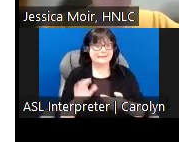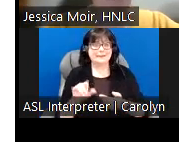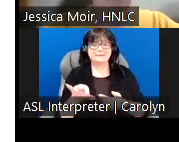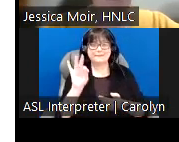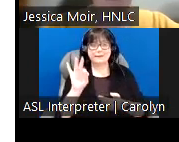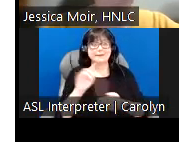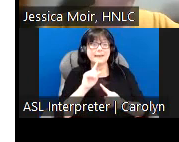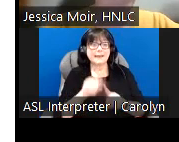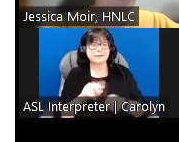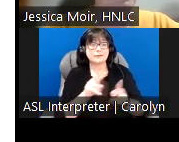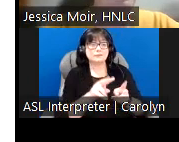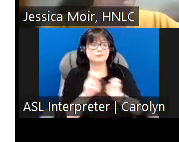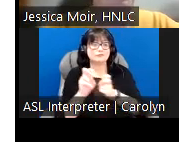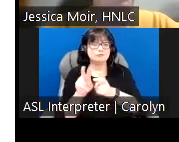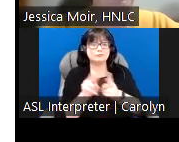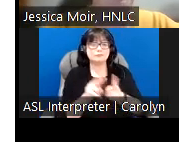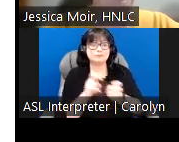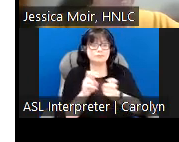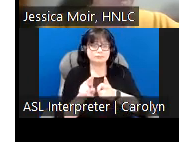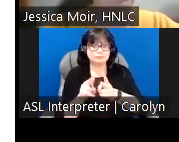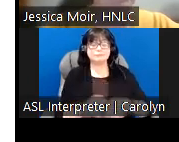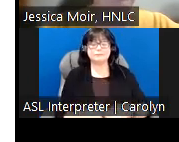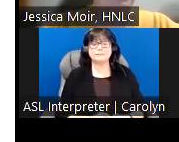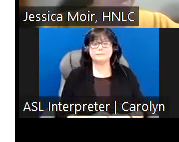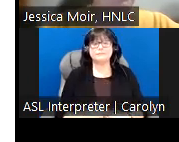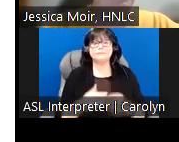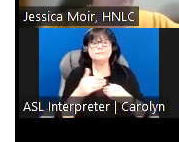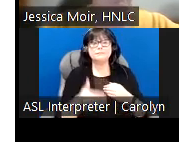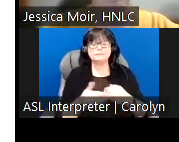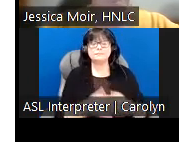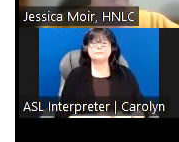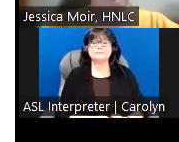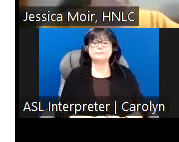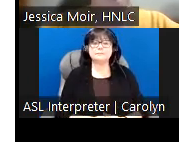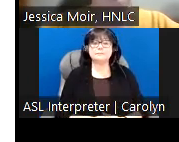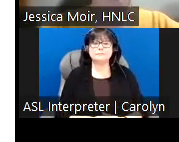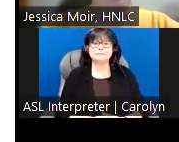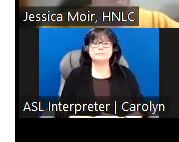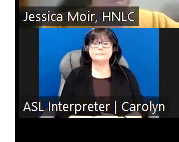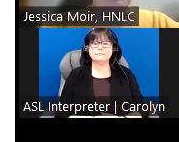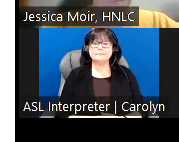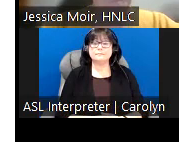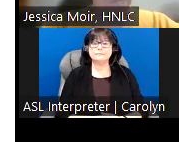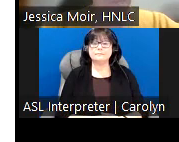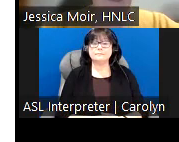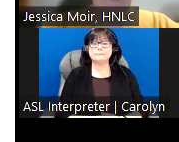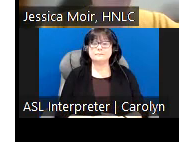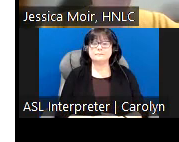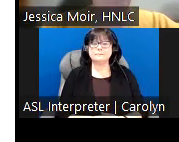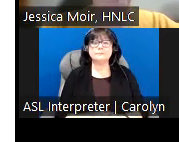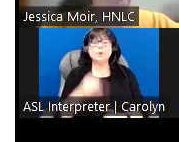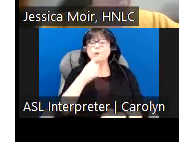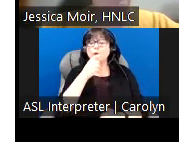that. If we go to the next one. So this is for a secondary school